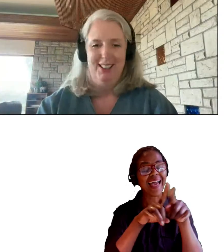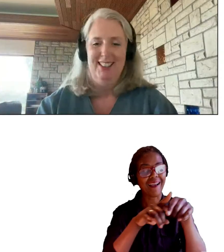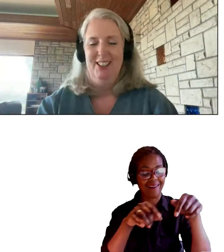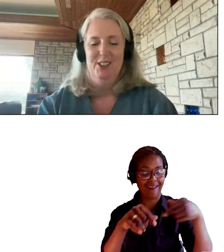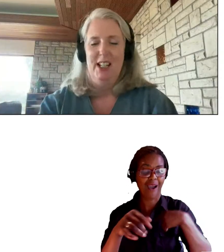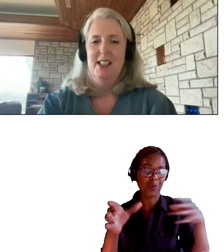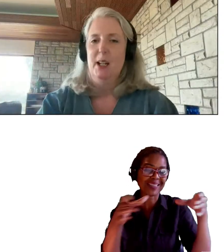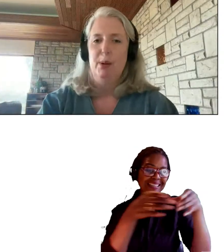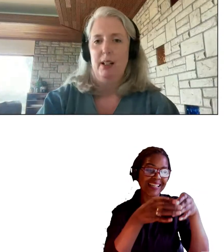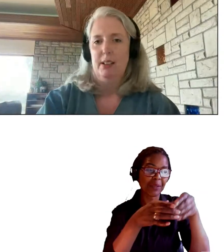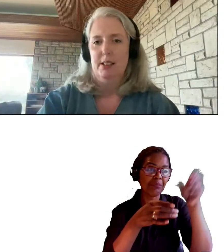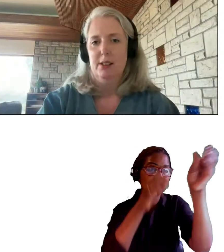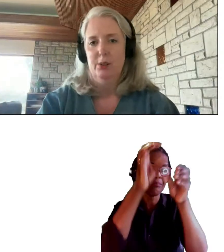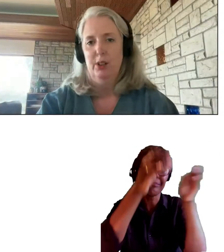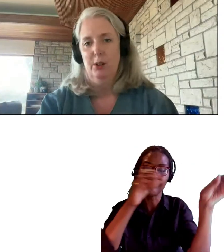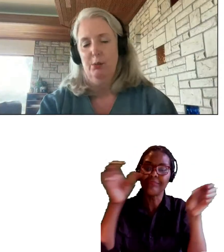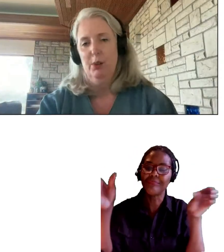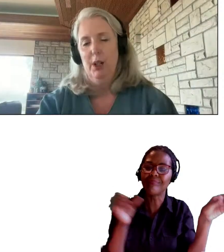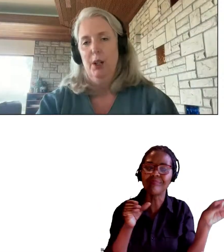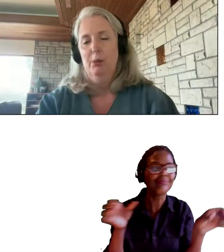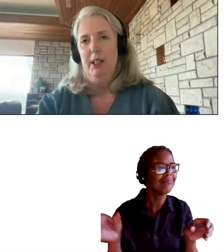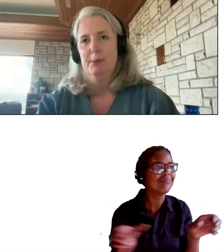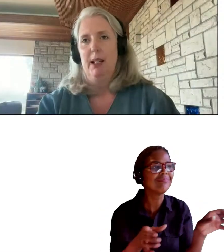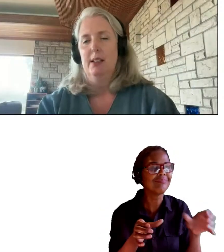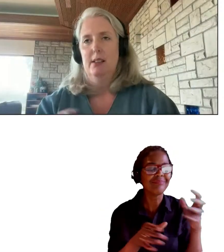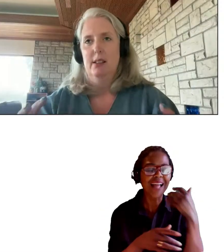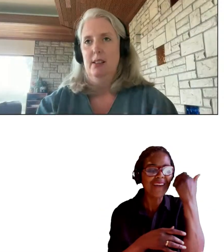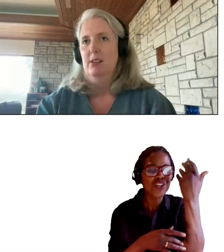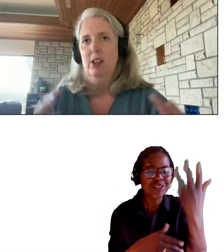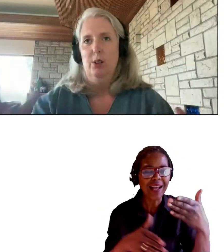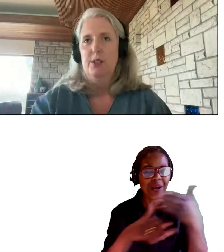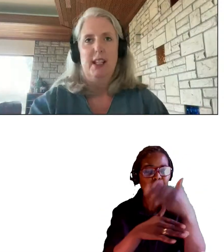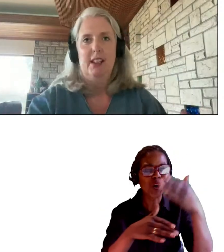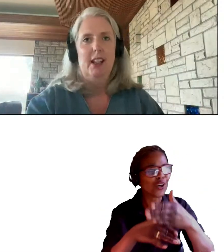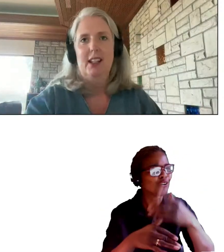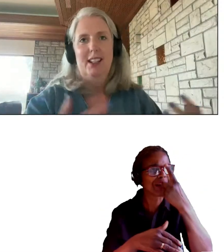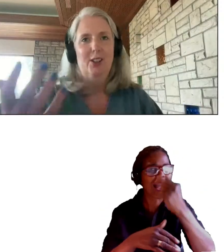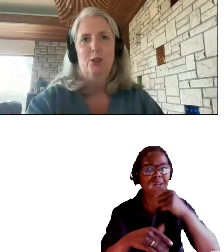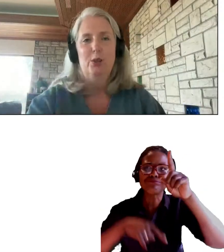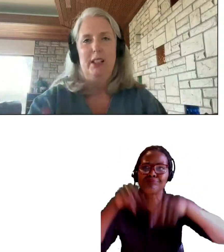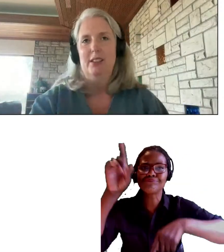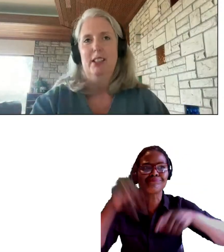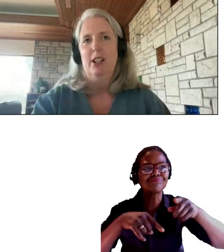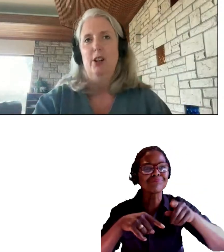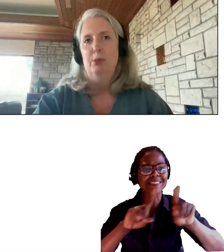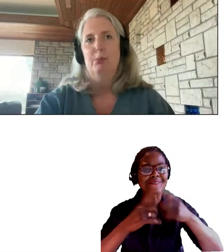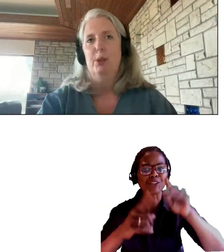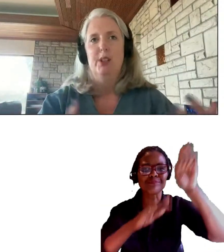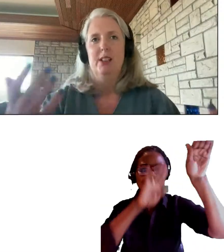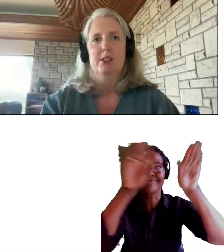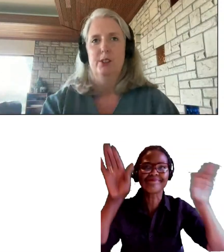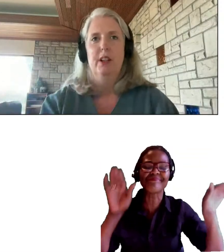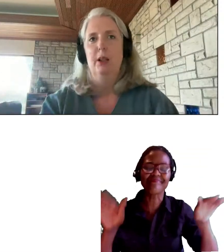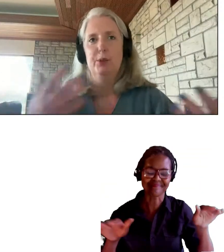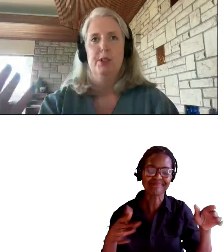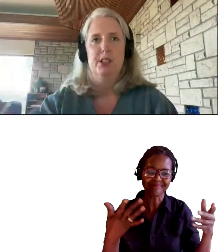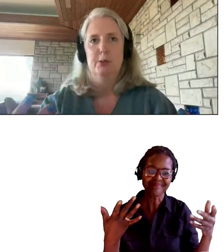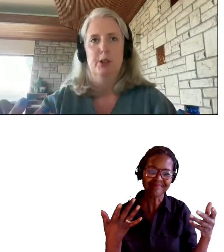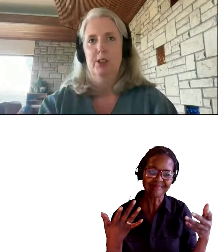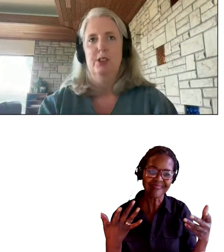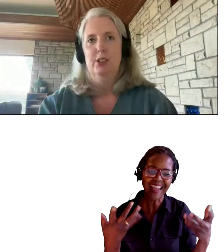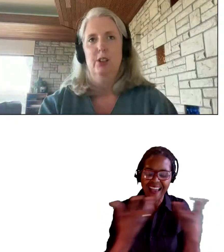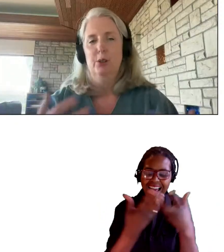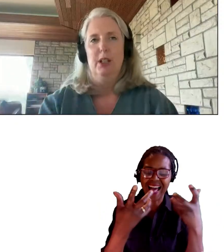artists work in their day-to-day practice. So, we expect to, see that, and how projects are developed